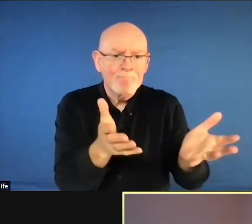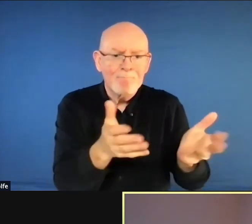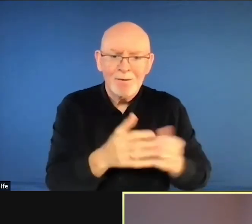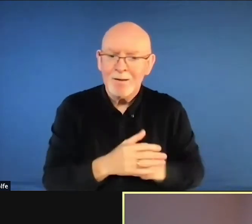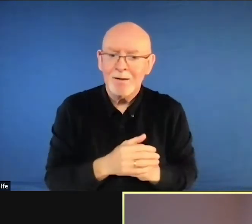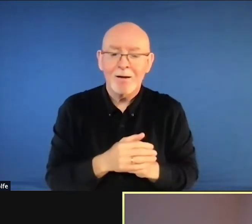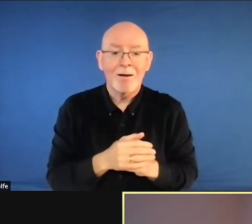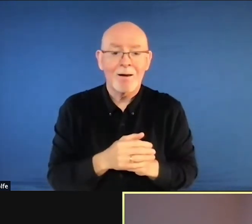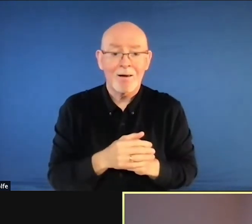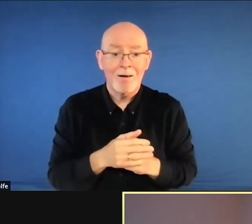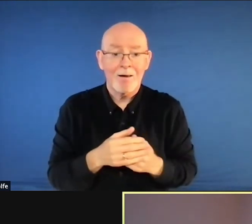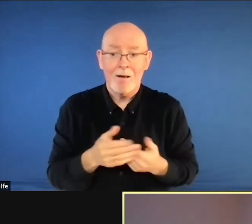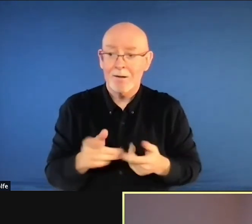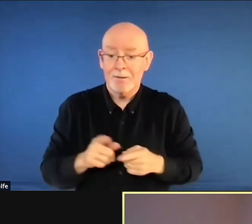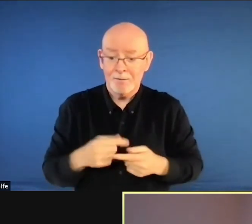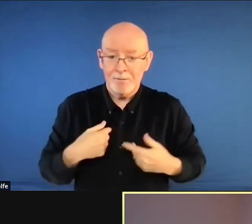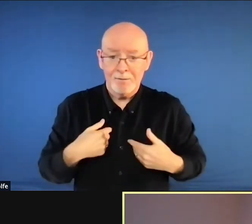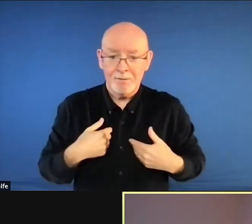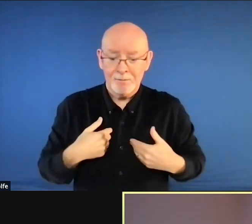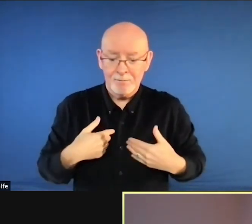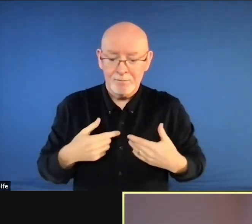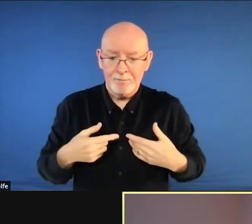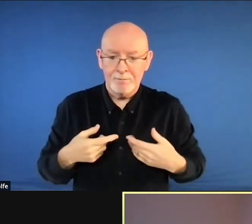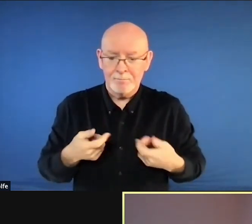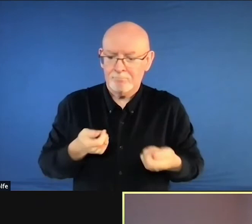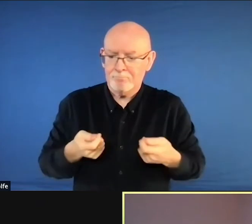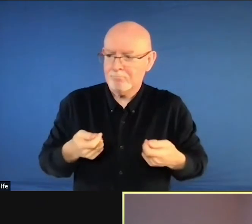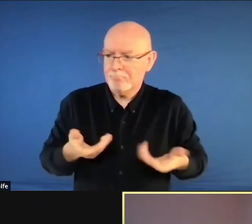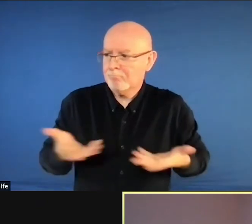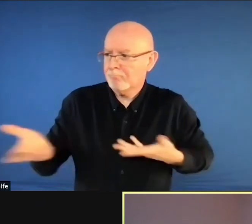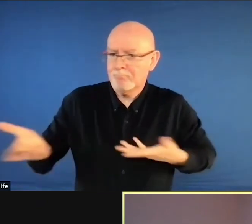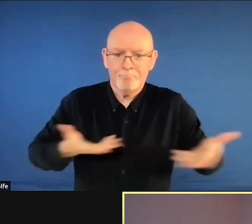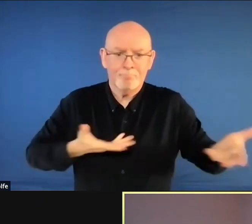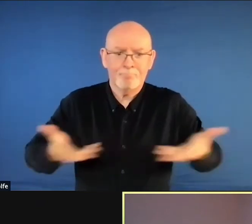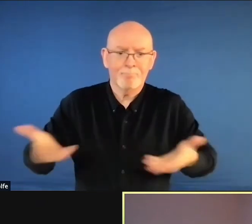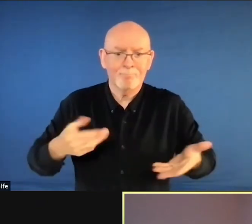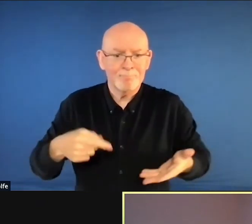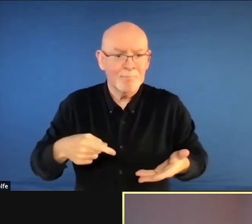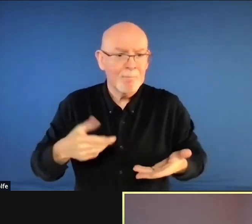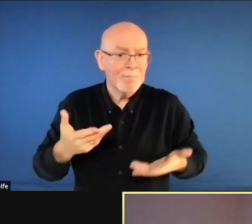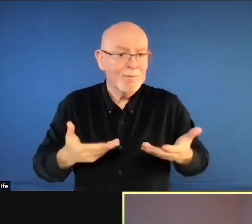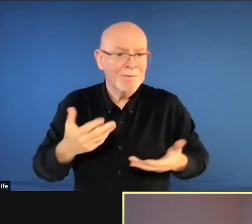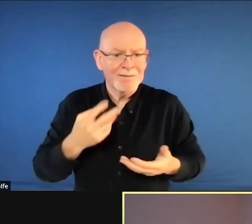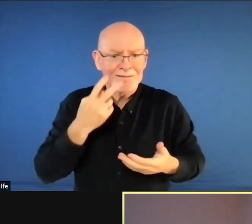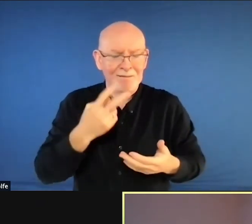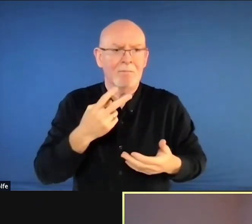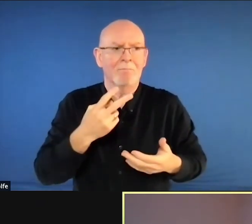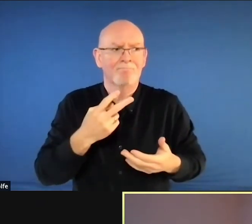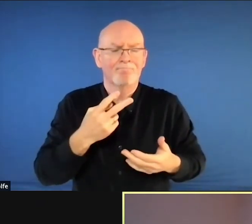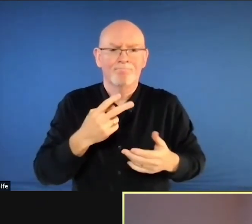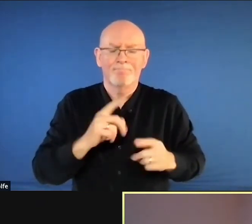potentially have also a negative connotation. We're not in any way